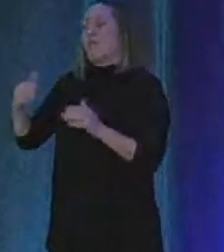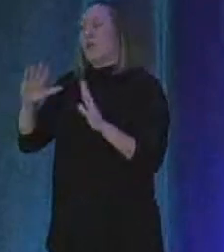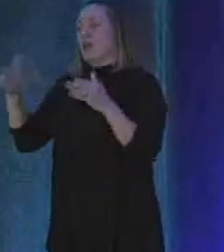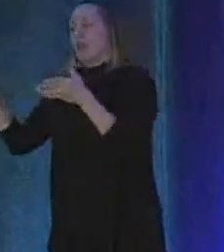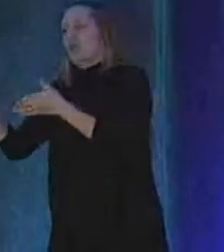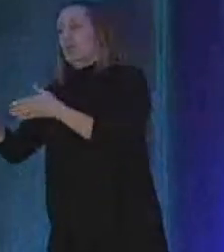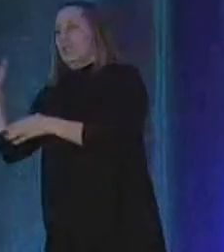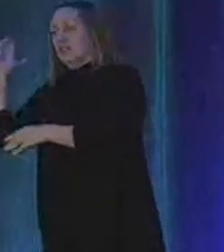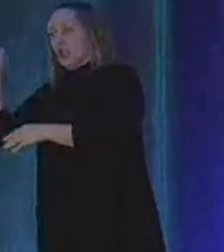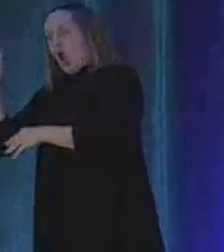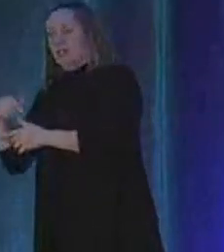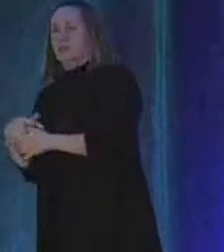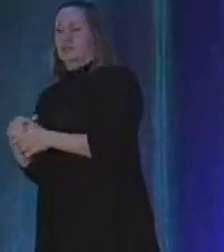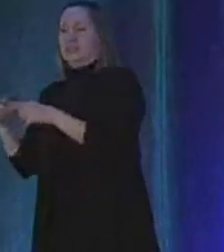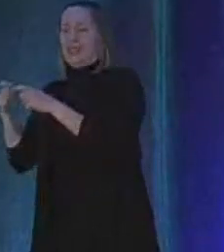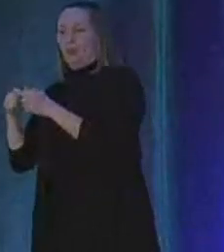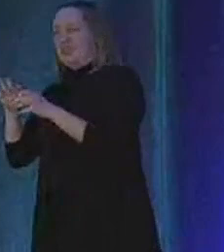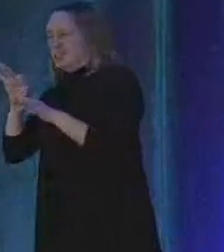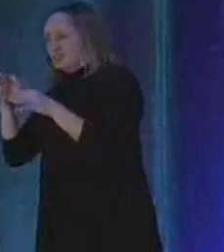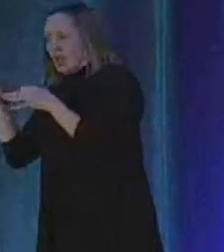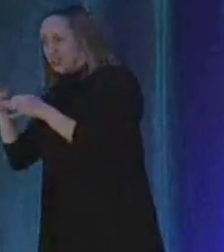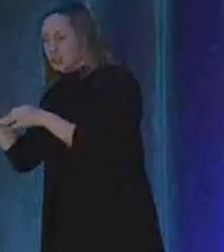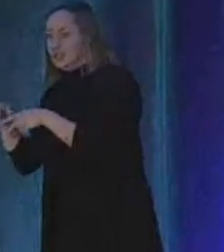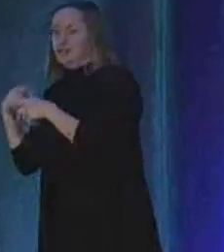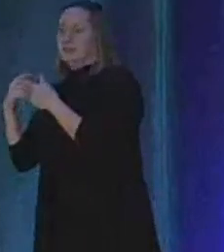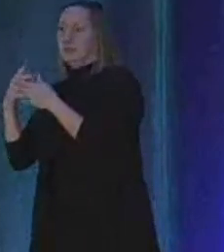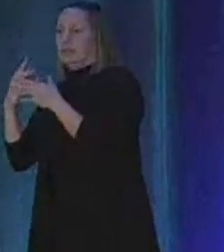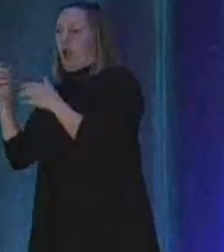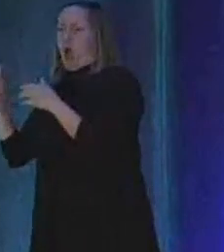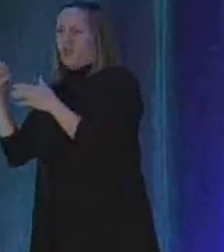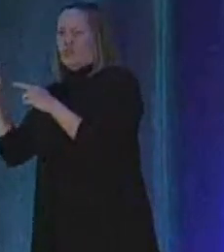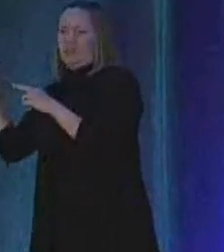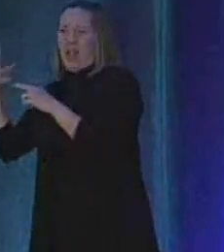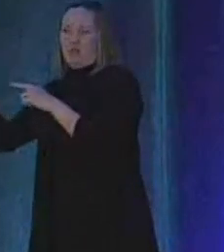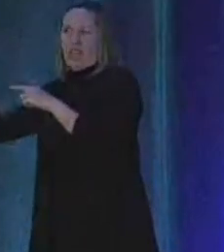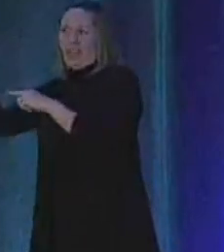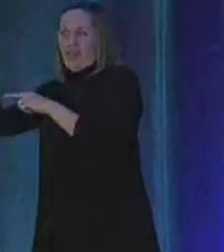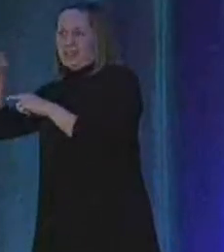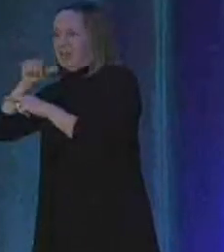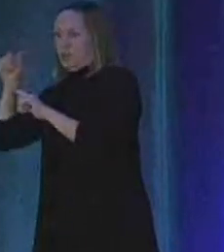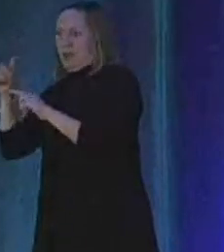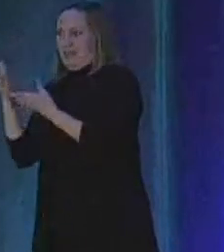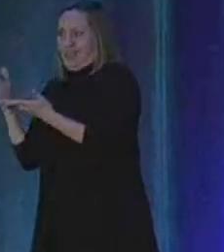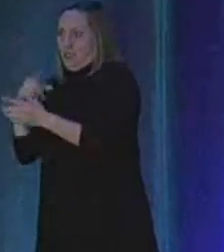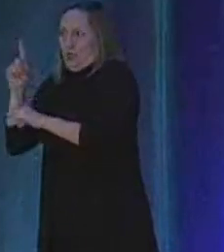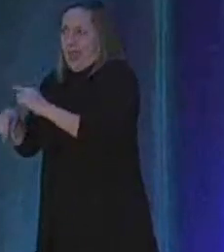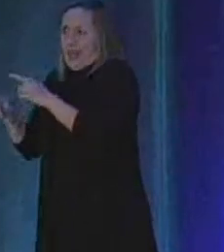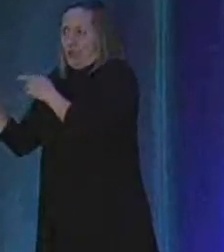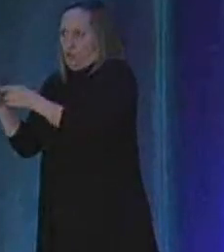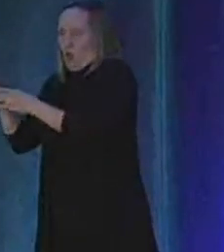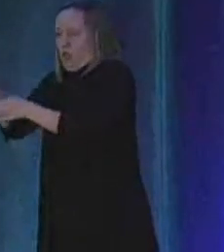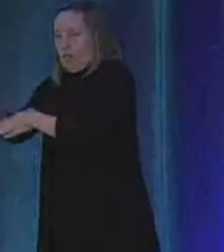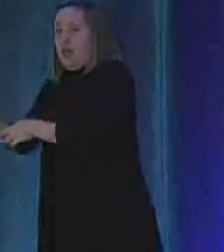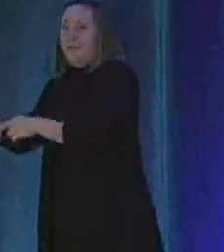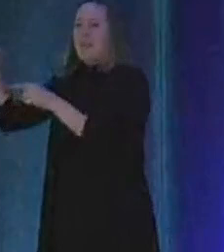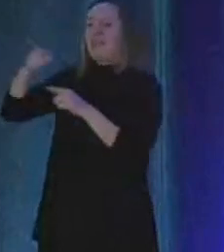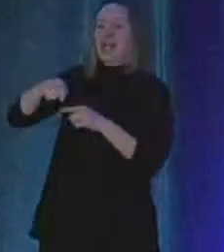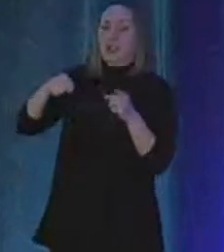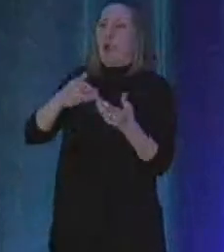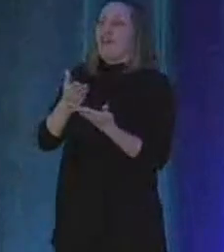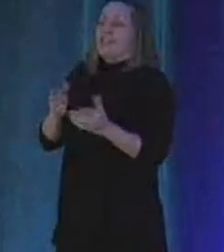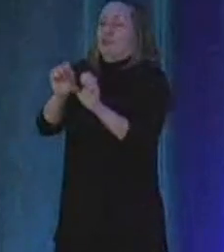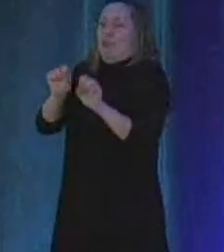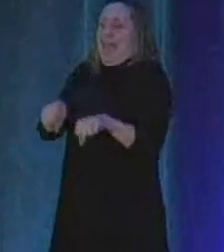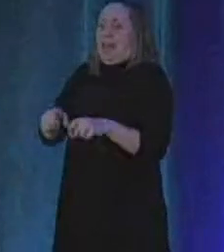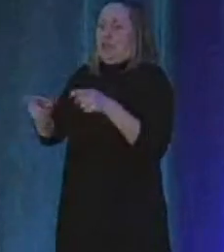with distractions, dealing with outside forces that aren't the things that you can control. But like I said, these are all things that